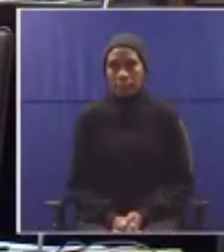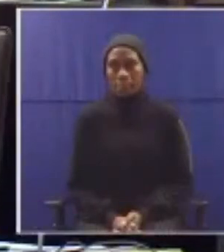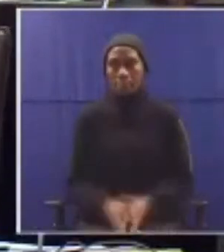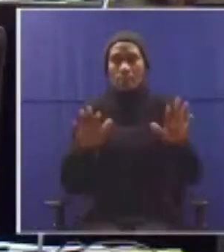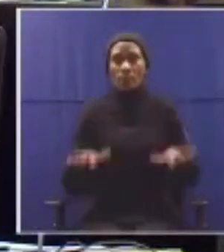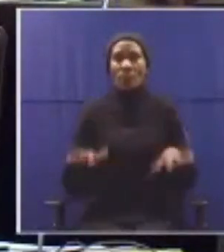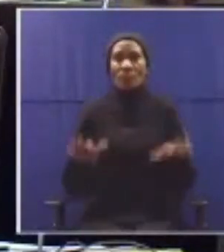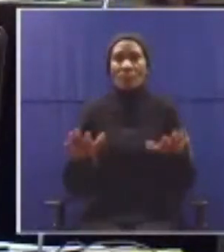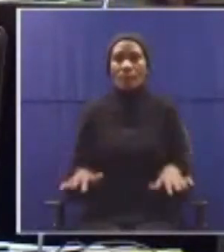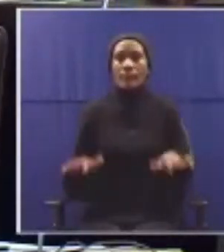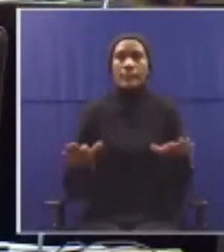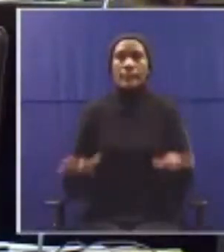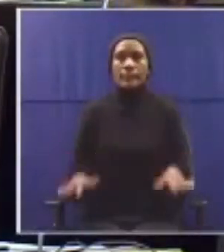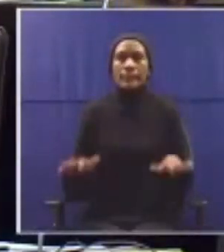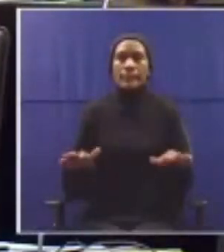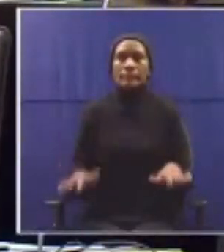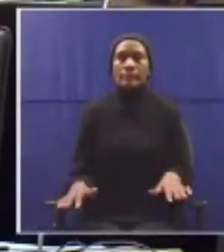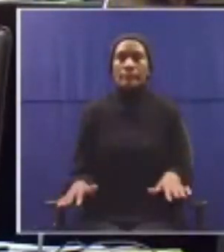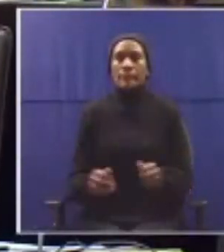Order.